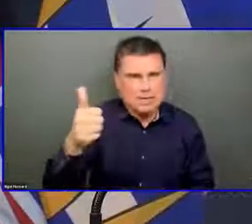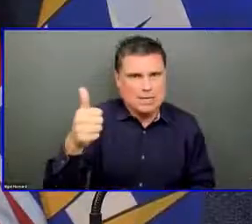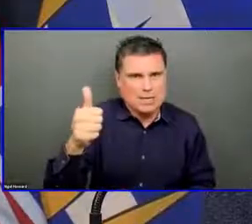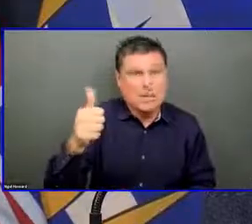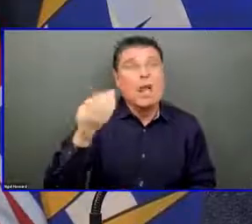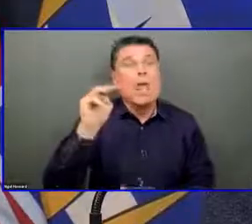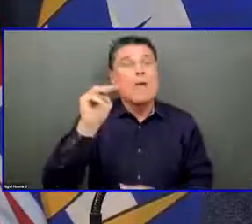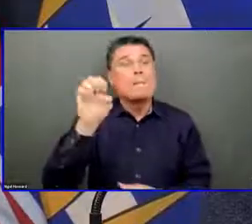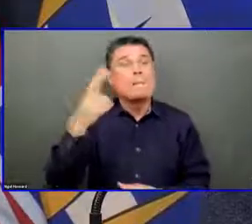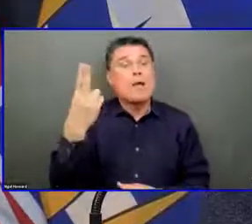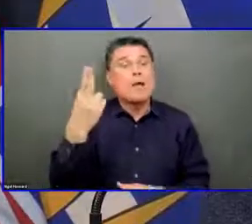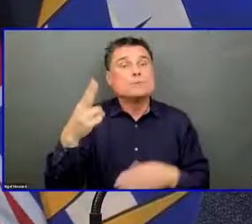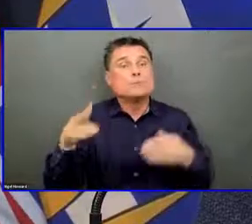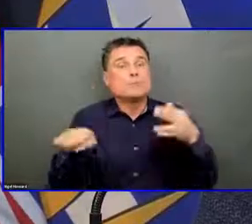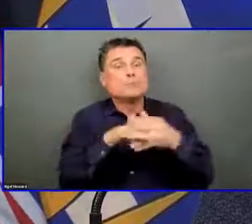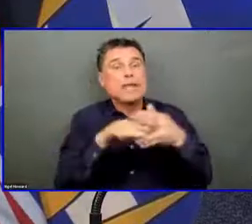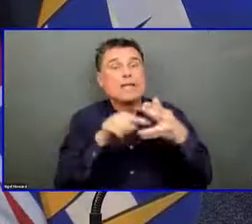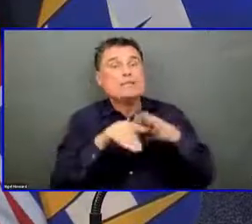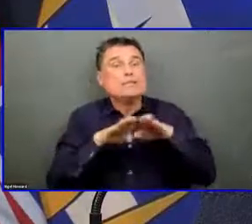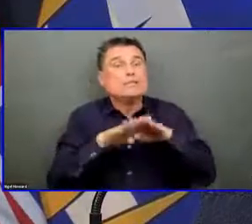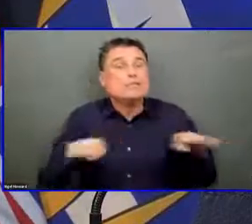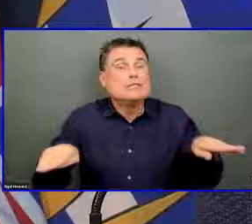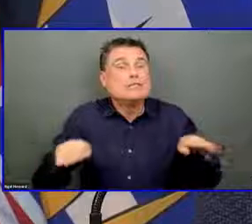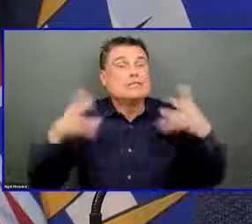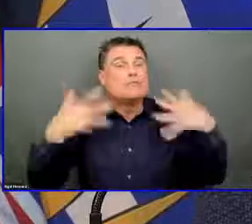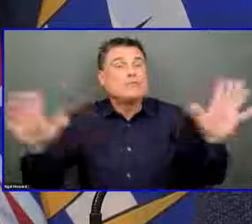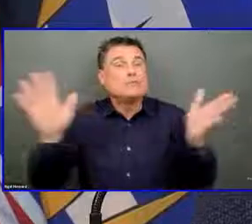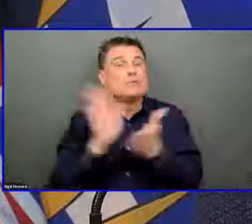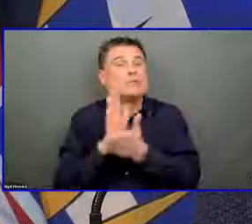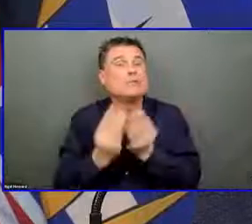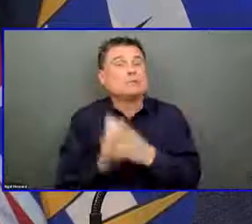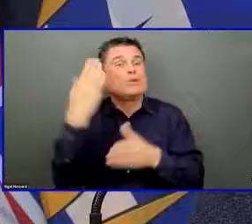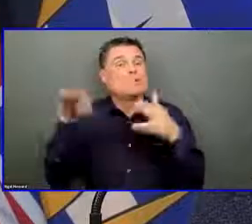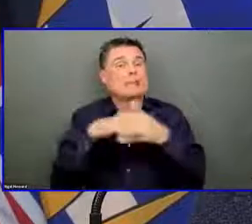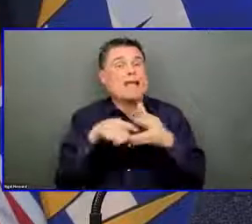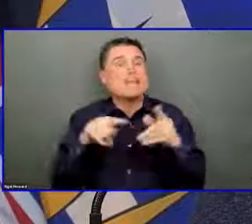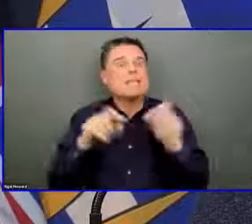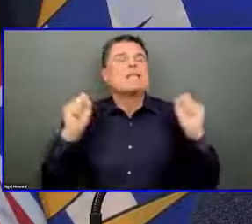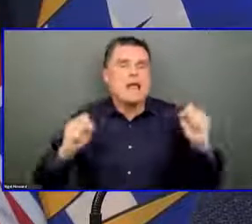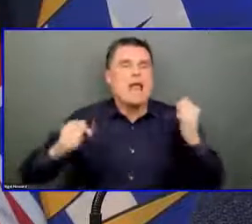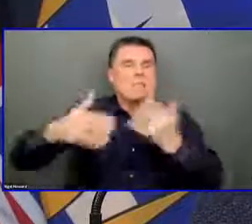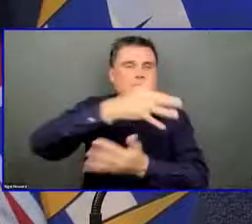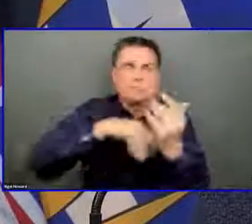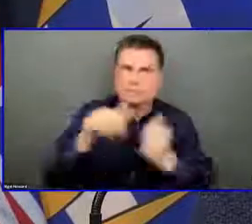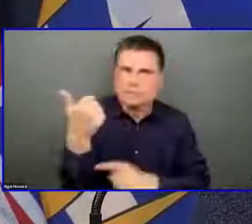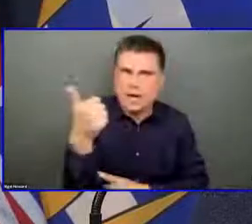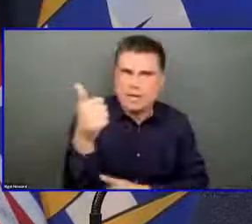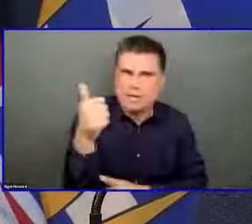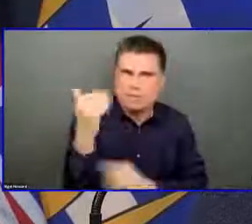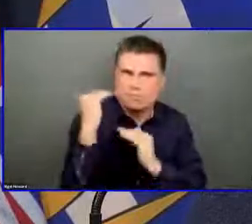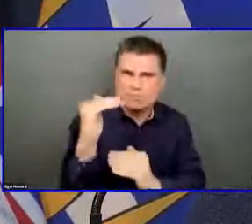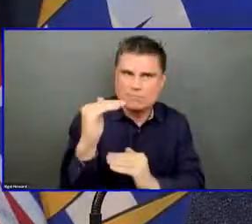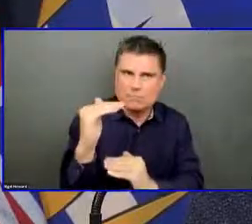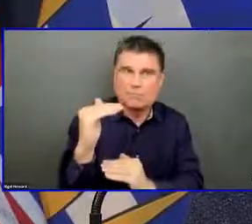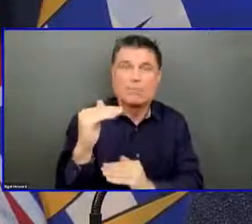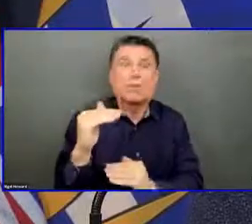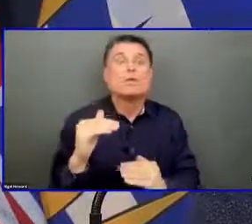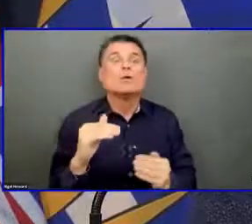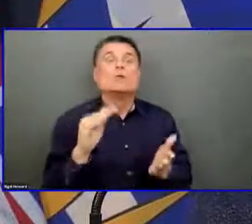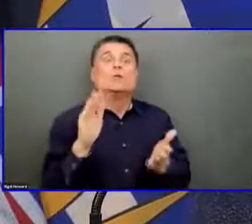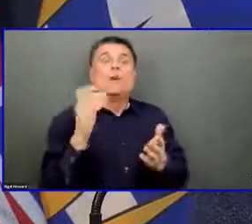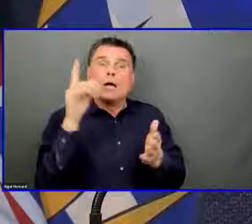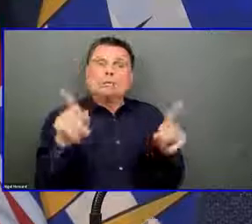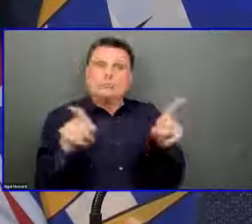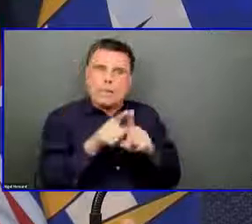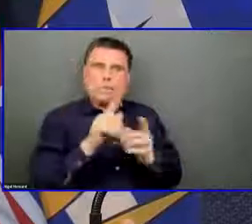a cohort with at school. You can meet friends outside and have a coffee, have a chat, have a connection,